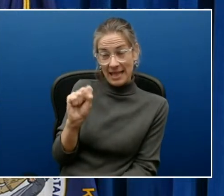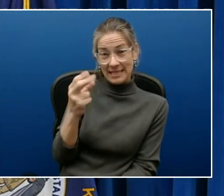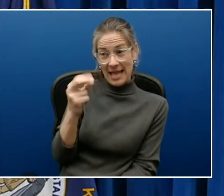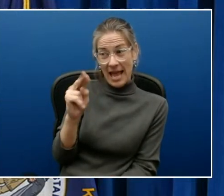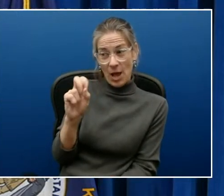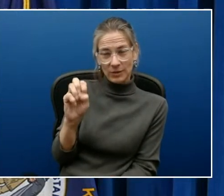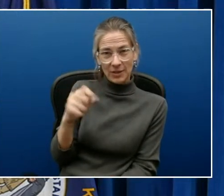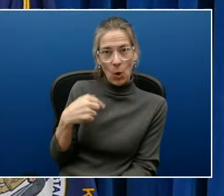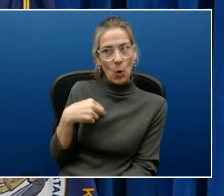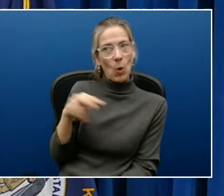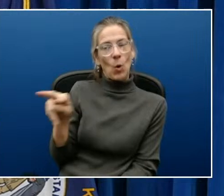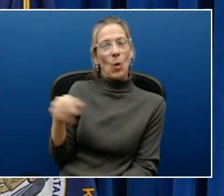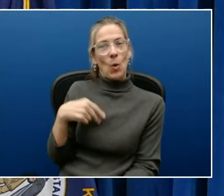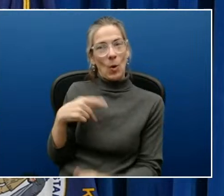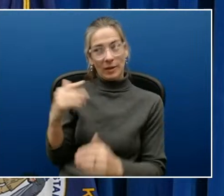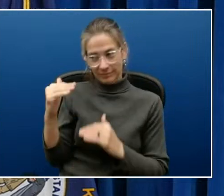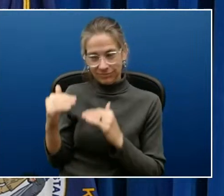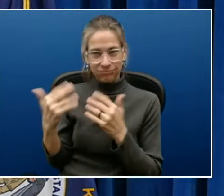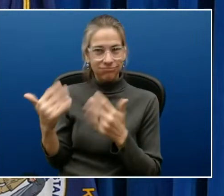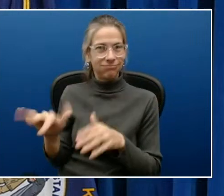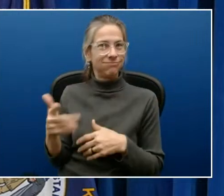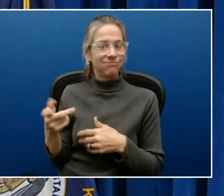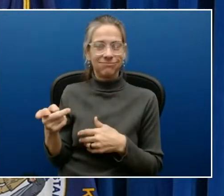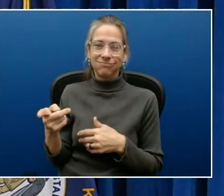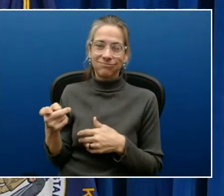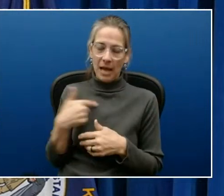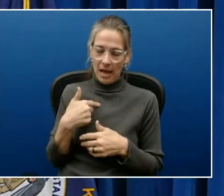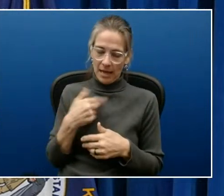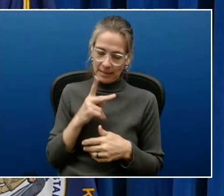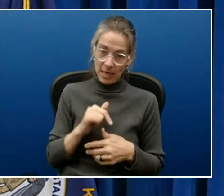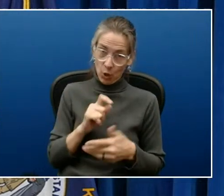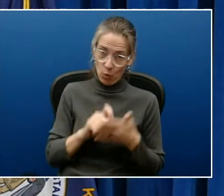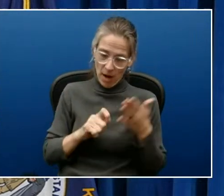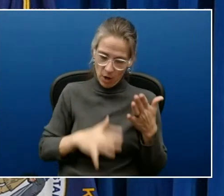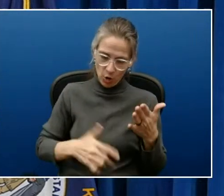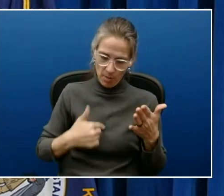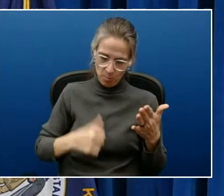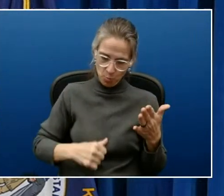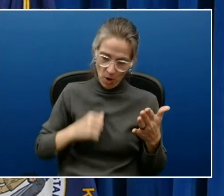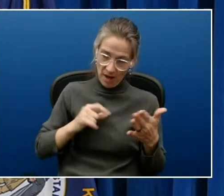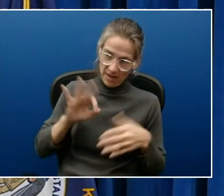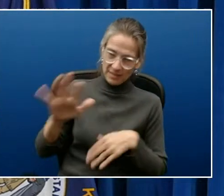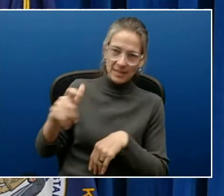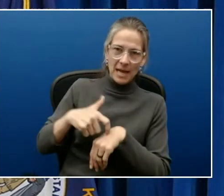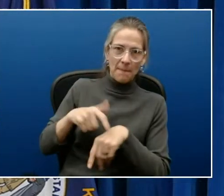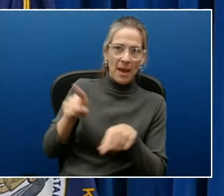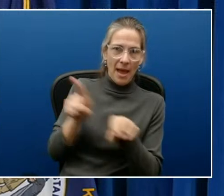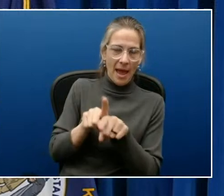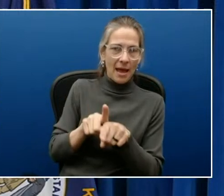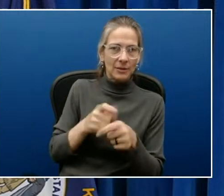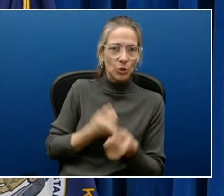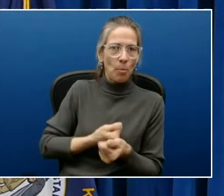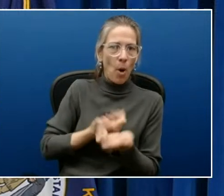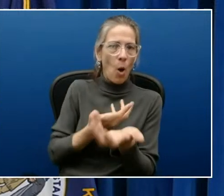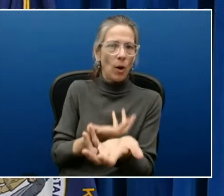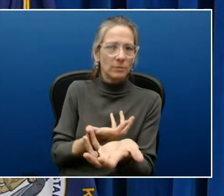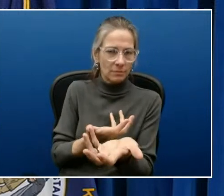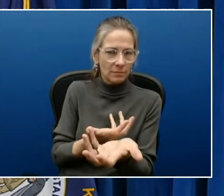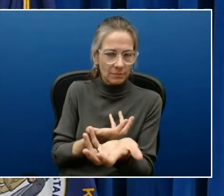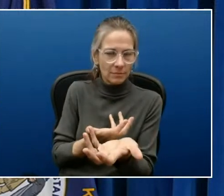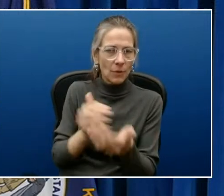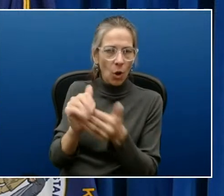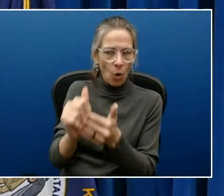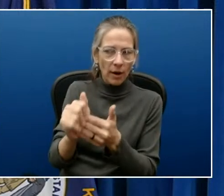As a Kentucky writer, I've taken immense pride in his tenure as poet laureate. I'm grateful to have the examples of